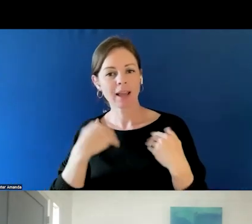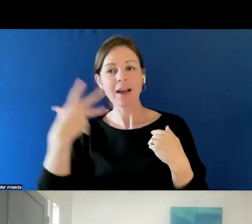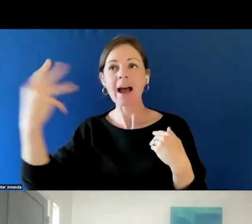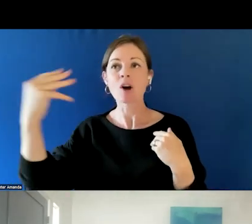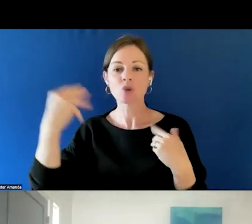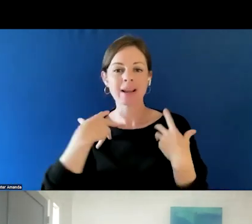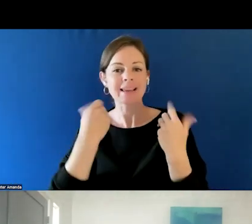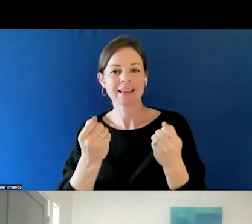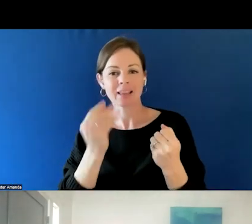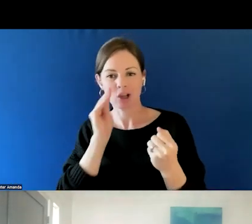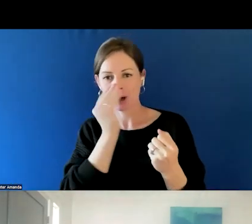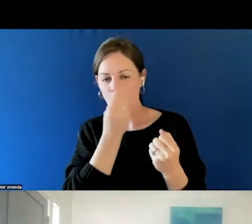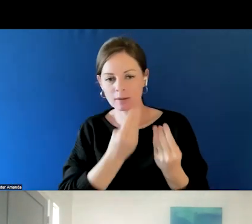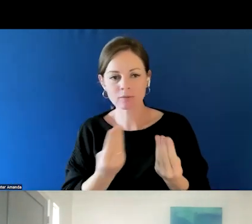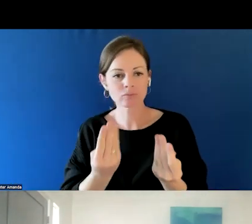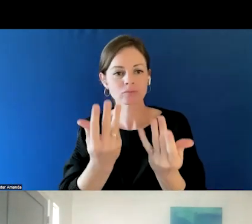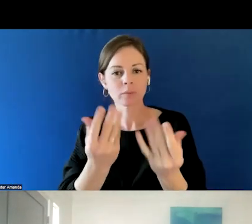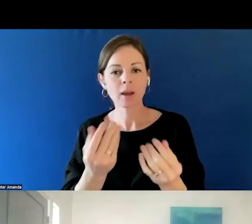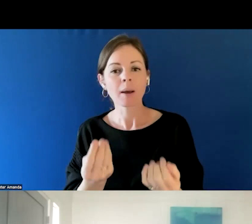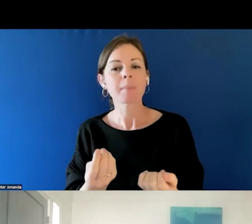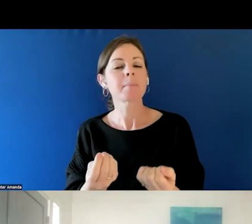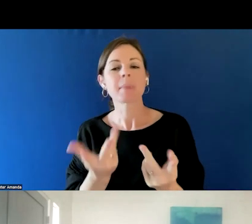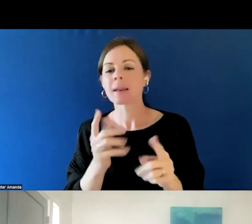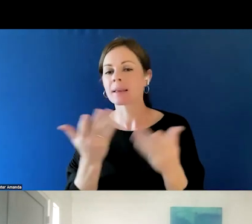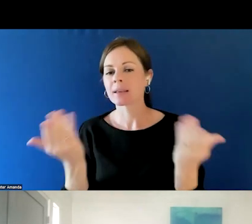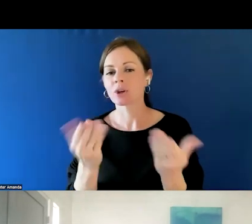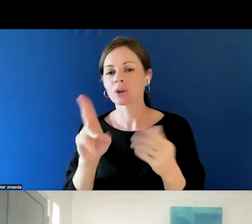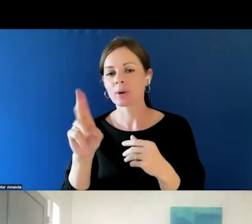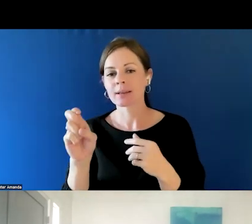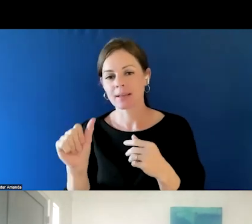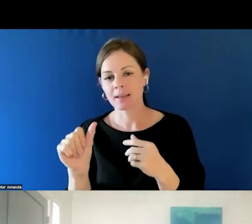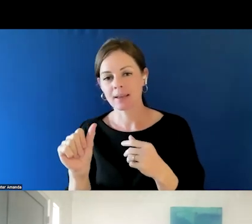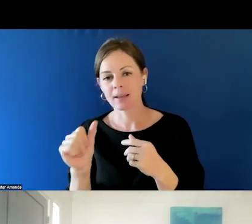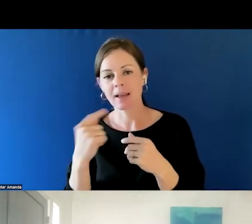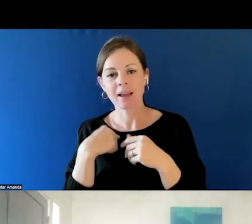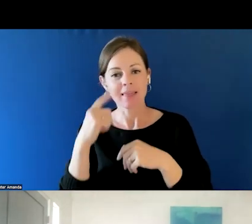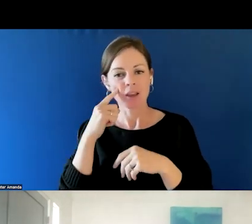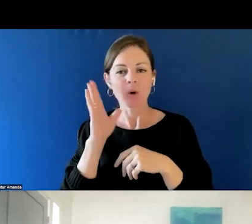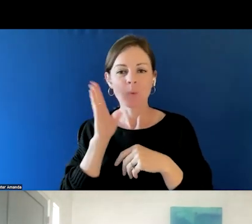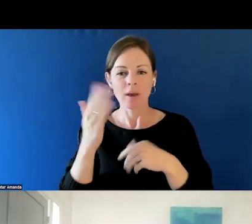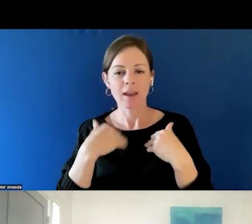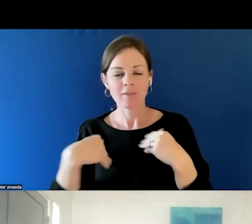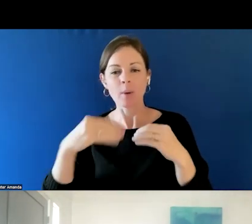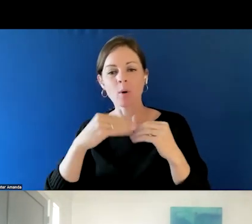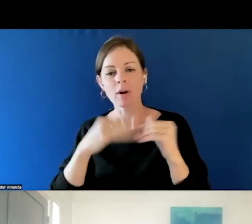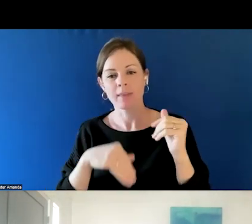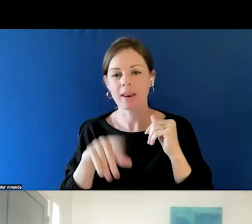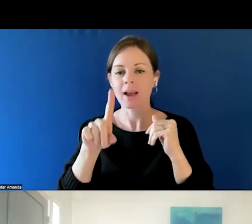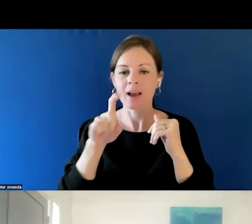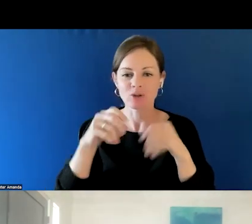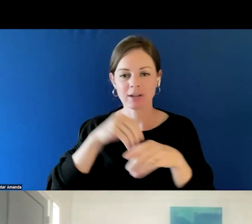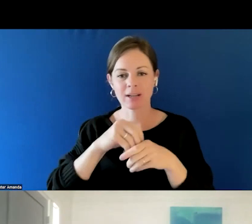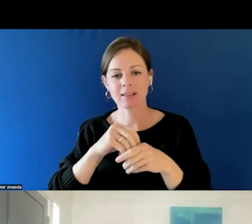there's now several dozen empath units in the USA. By 2026, I think we're going to have over 100. Several states have had huge